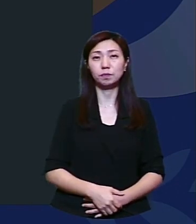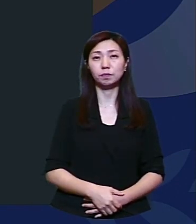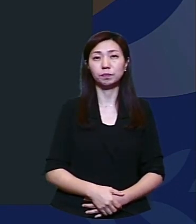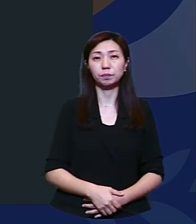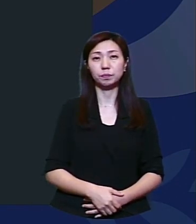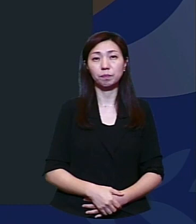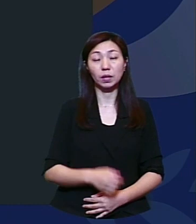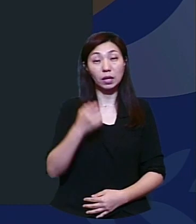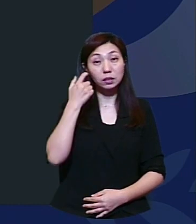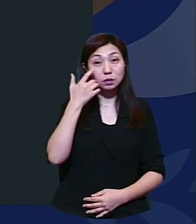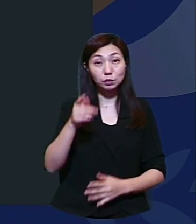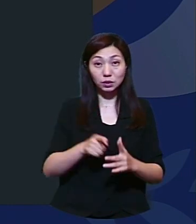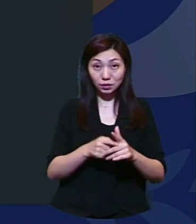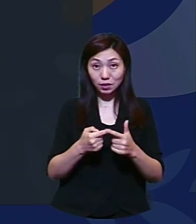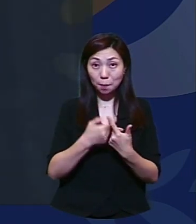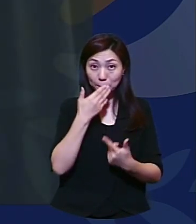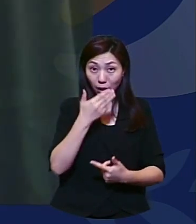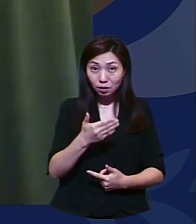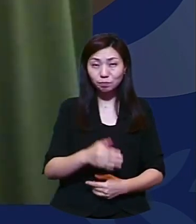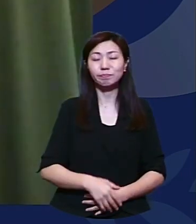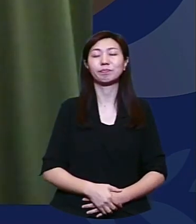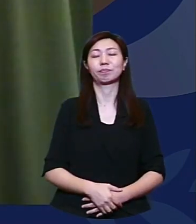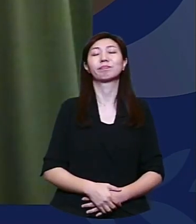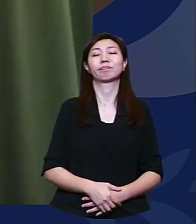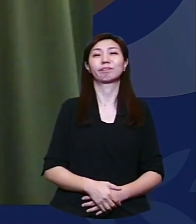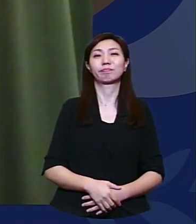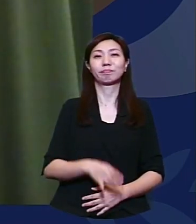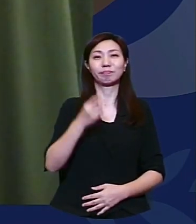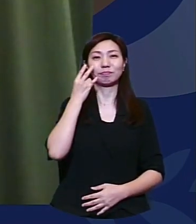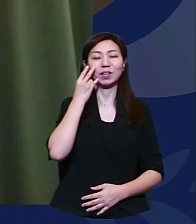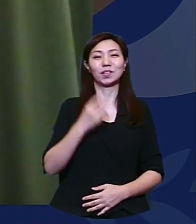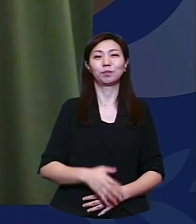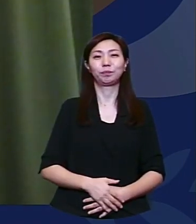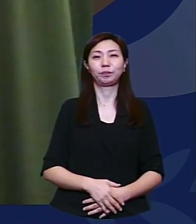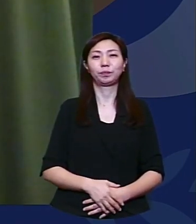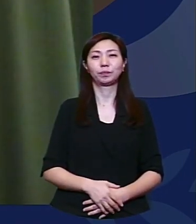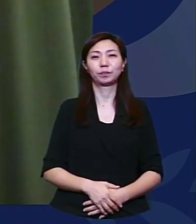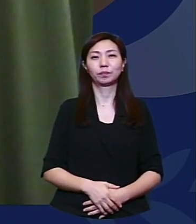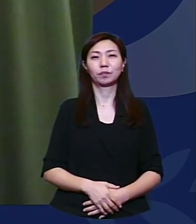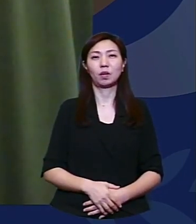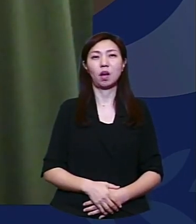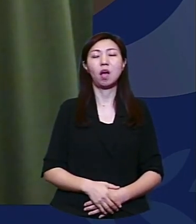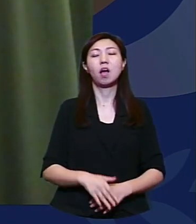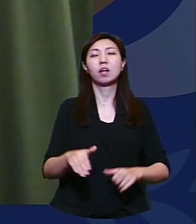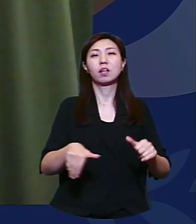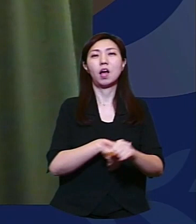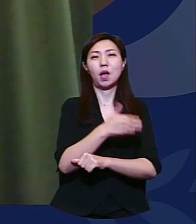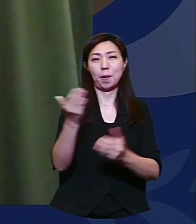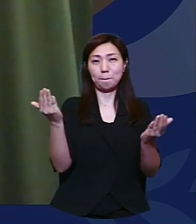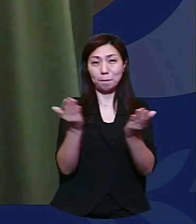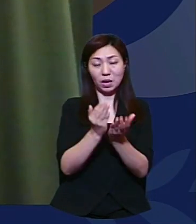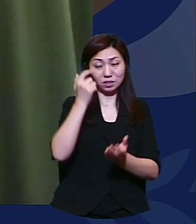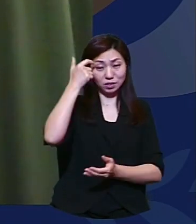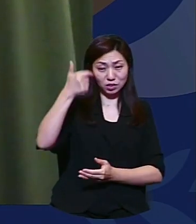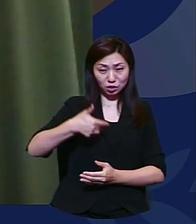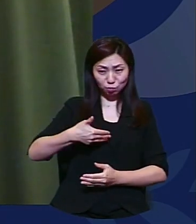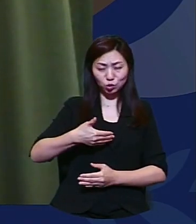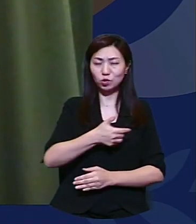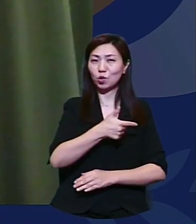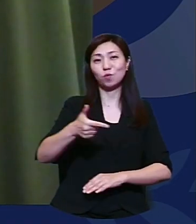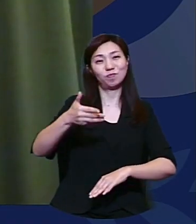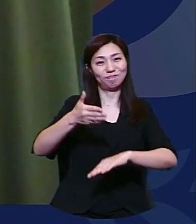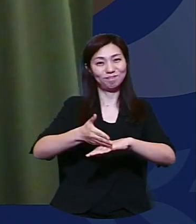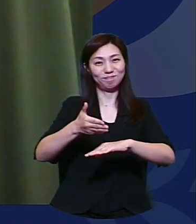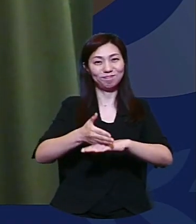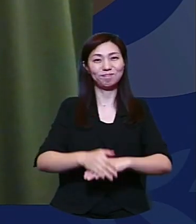question? Yes. Great. Yes, and it's a timely question. Thank you, because at the Talent Digital Summit this week